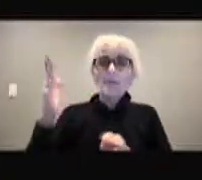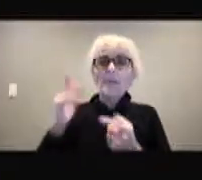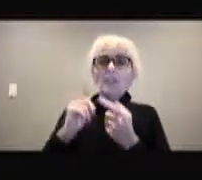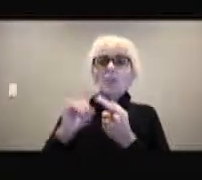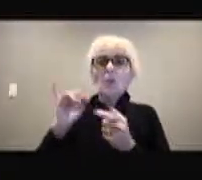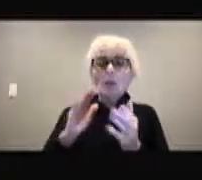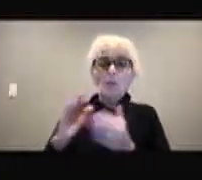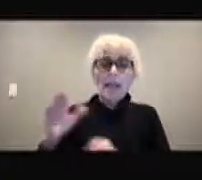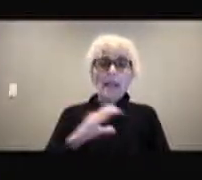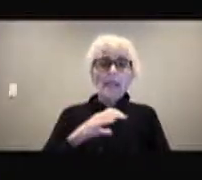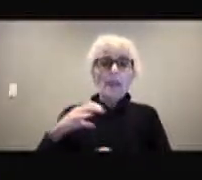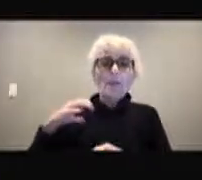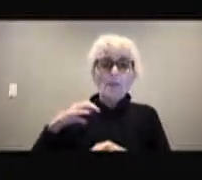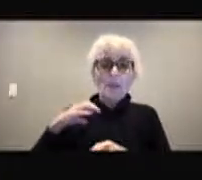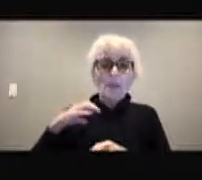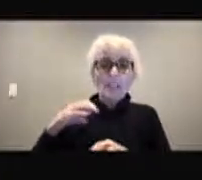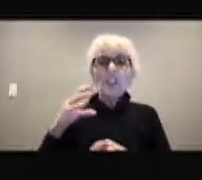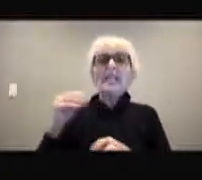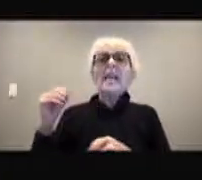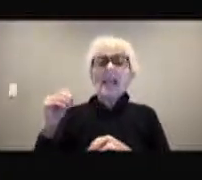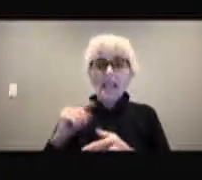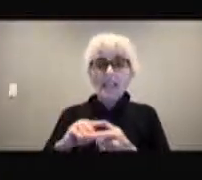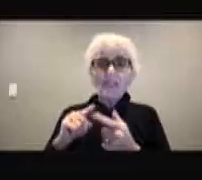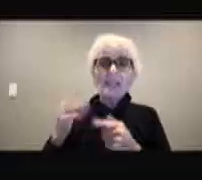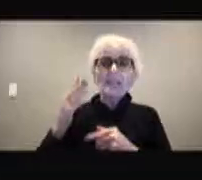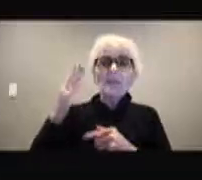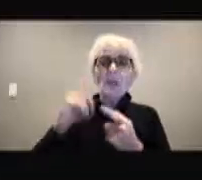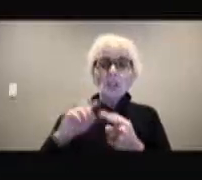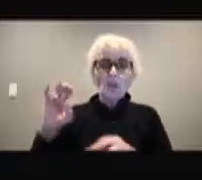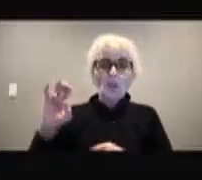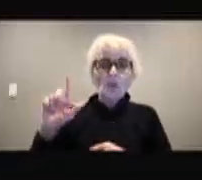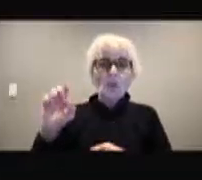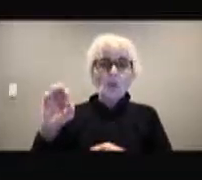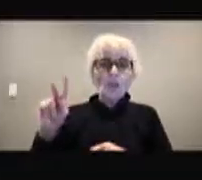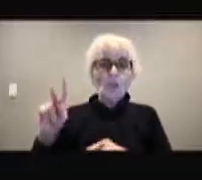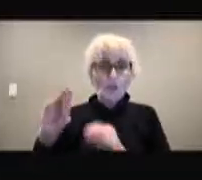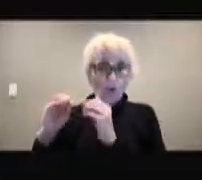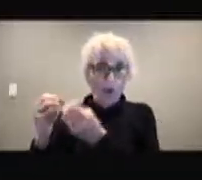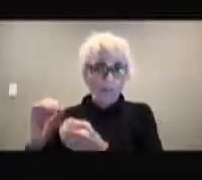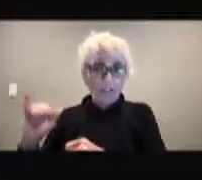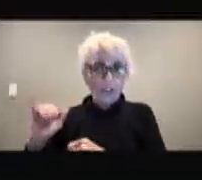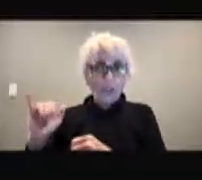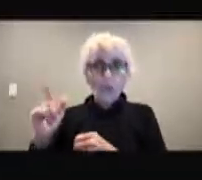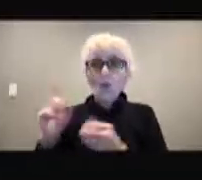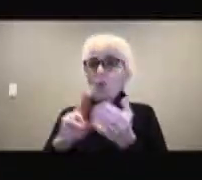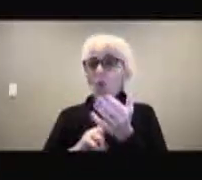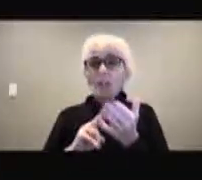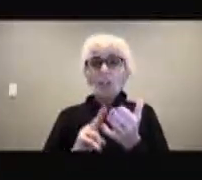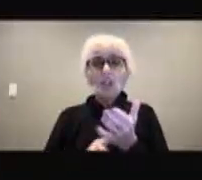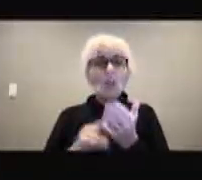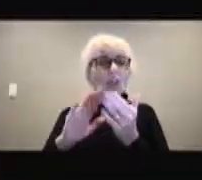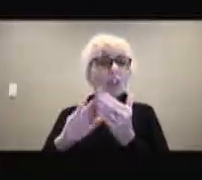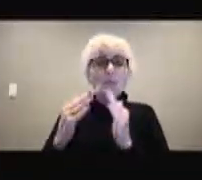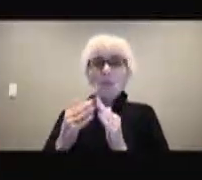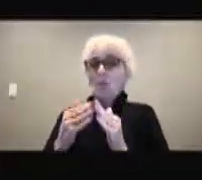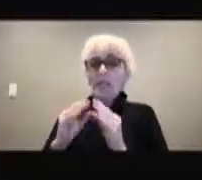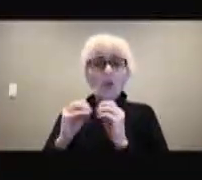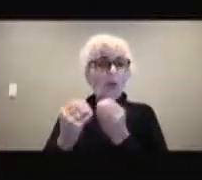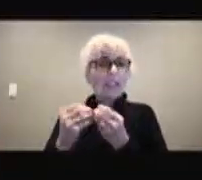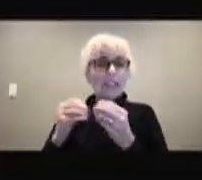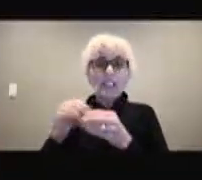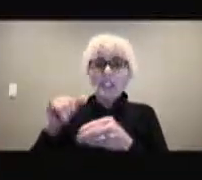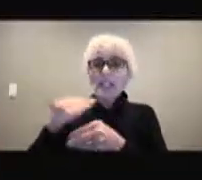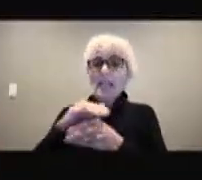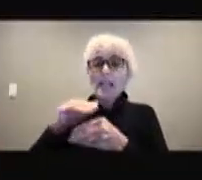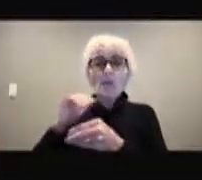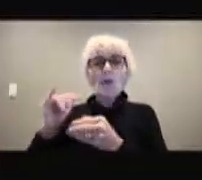and then subsequently submitted to the clerk's office as well. There's no registered community organization in this neighborhood, so a development